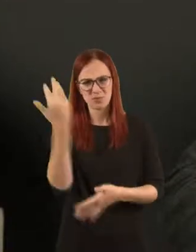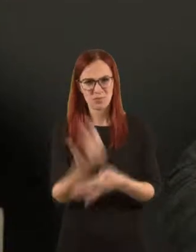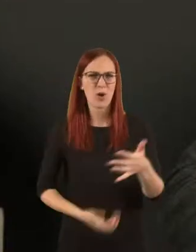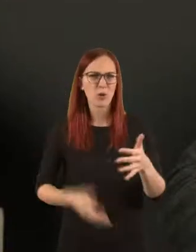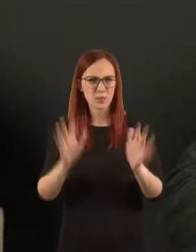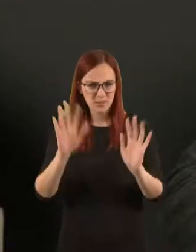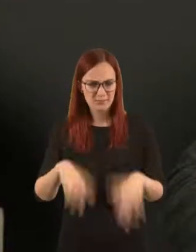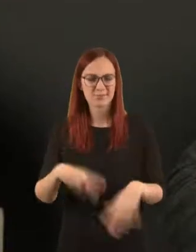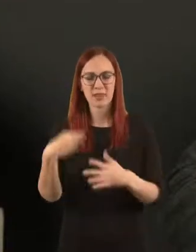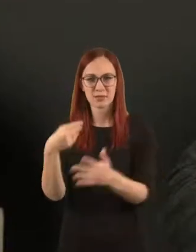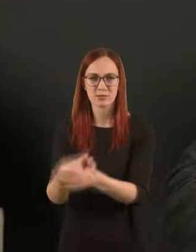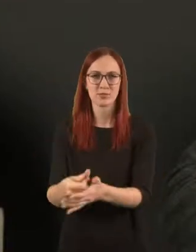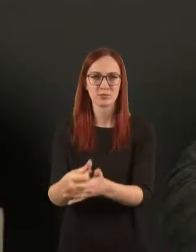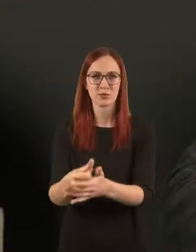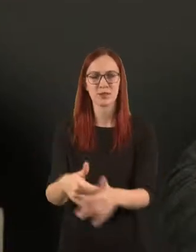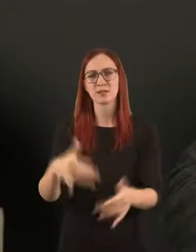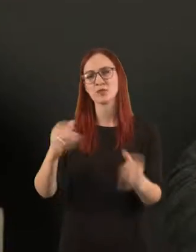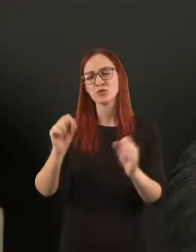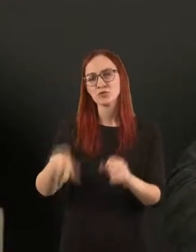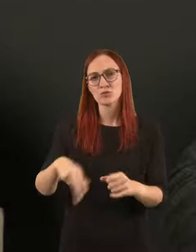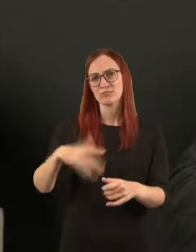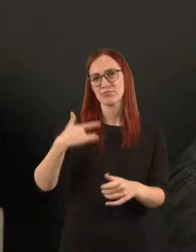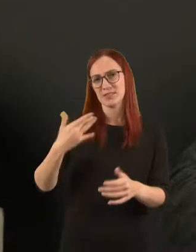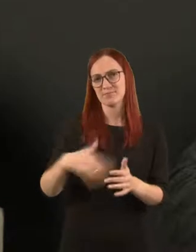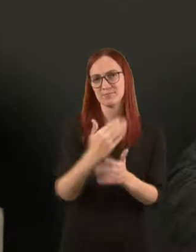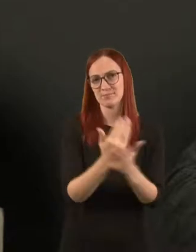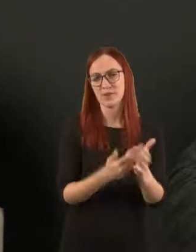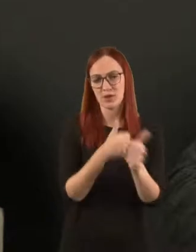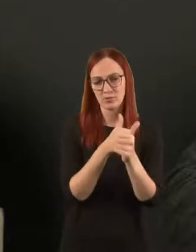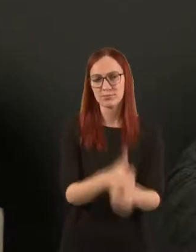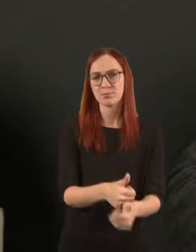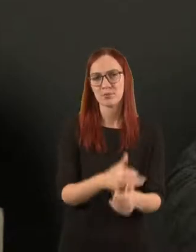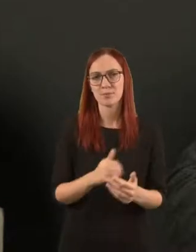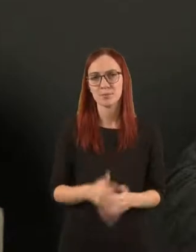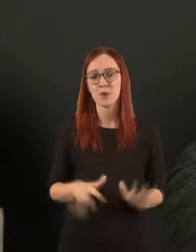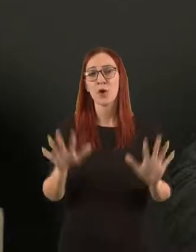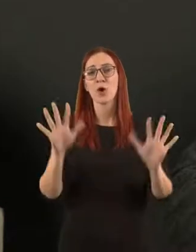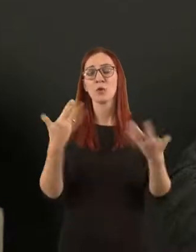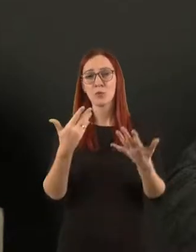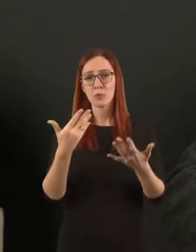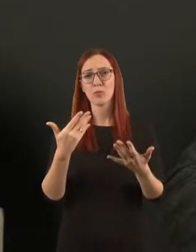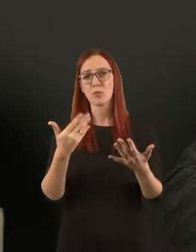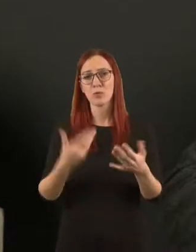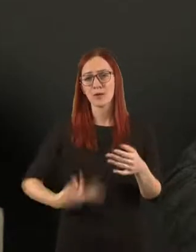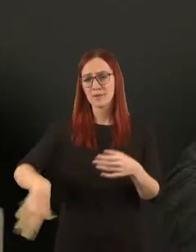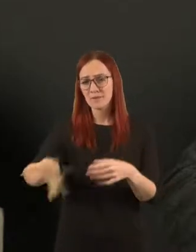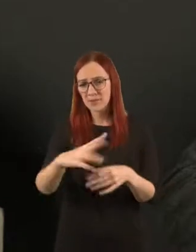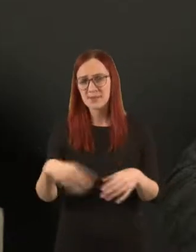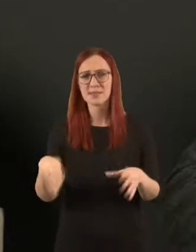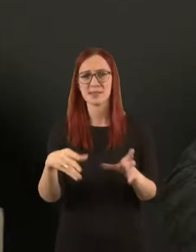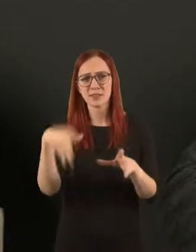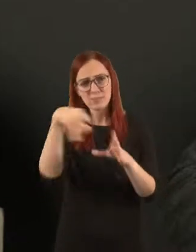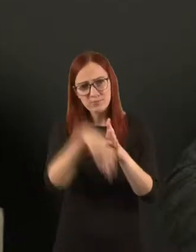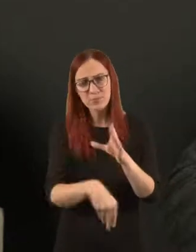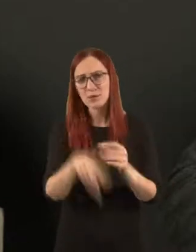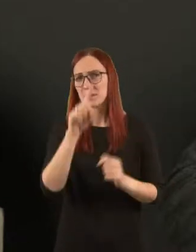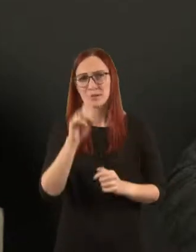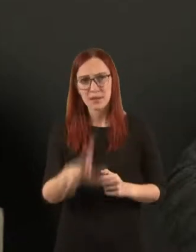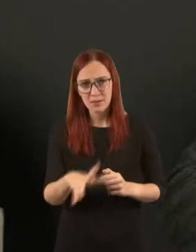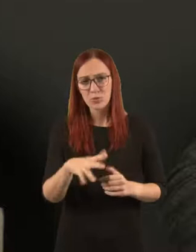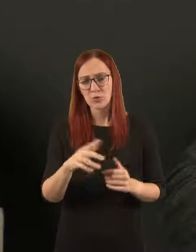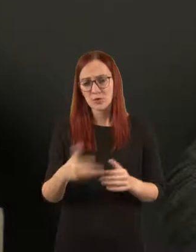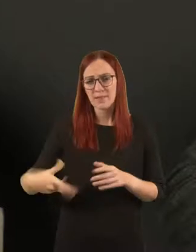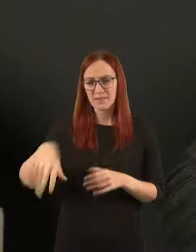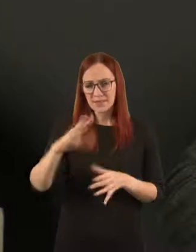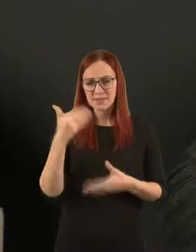and rules, but nobody sticks to those rules. Nobody complies with the rules, and some companies